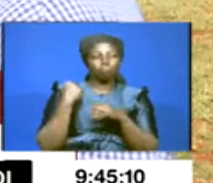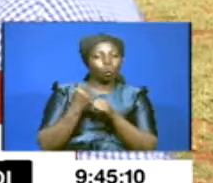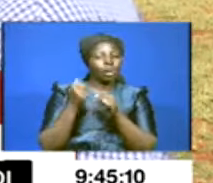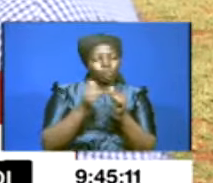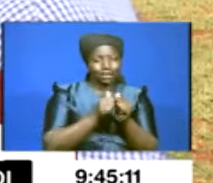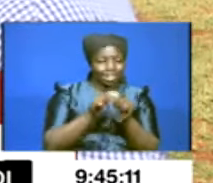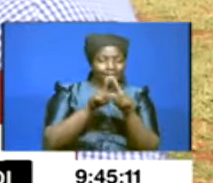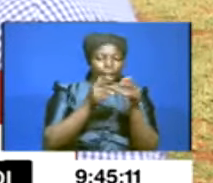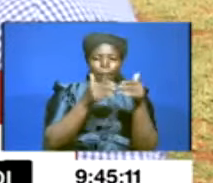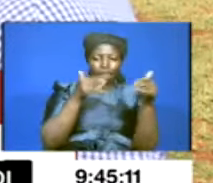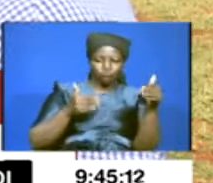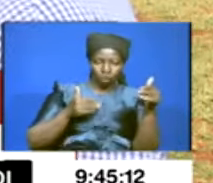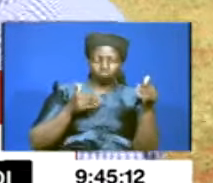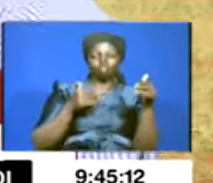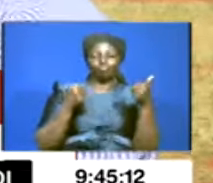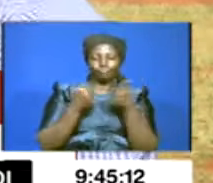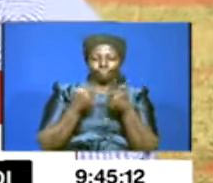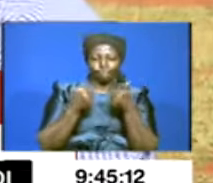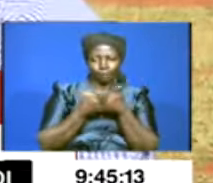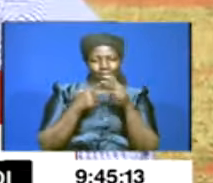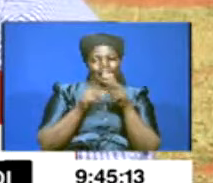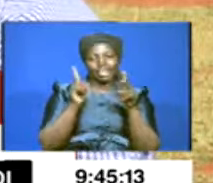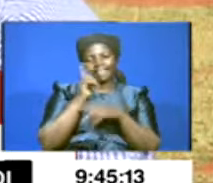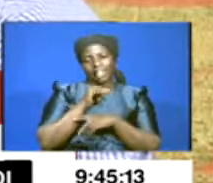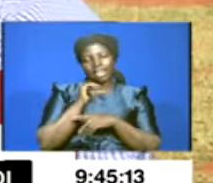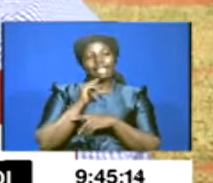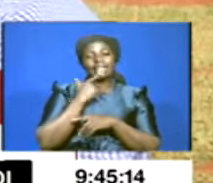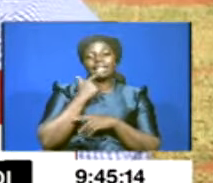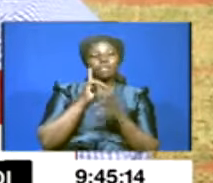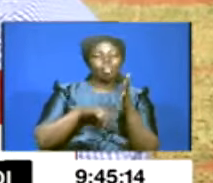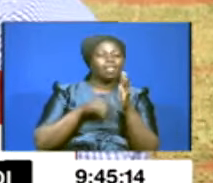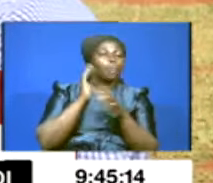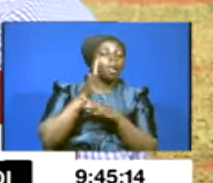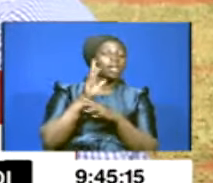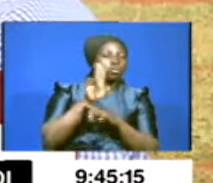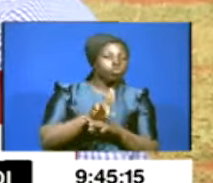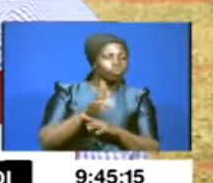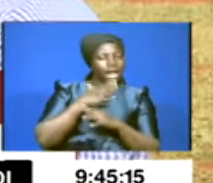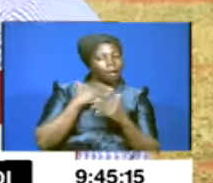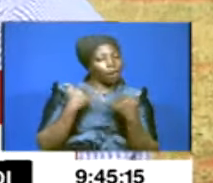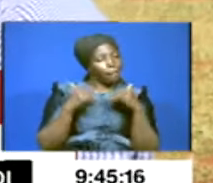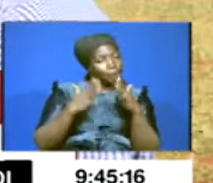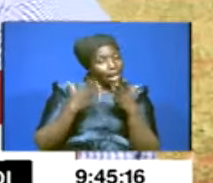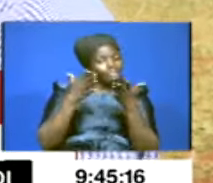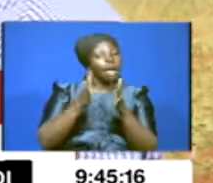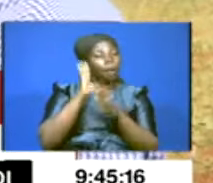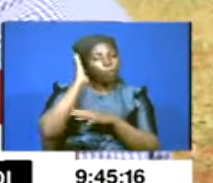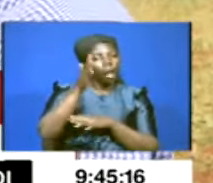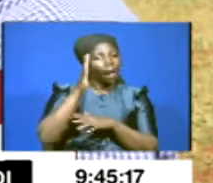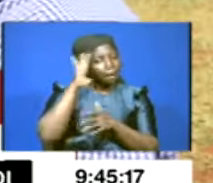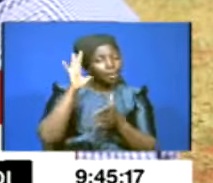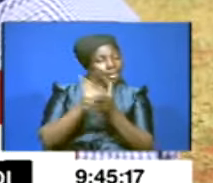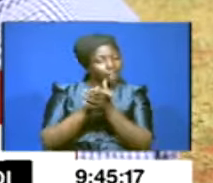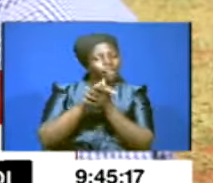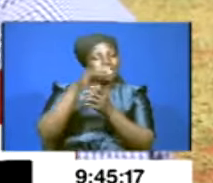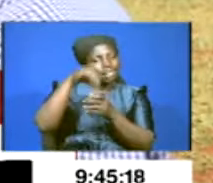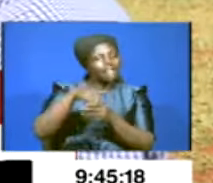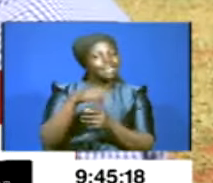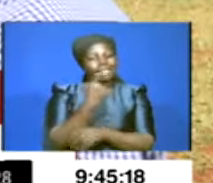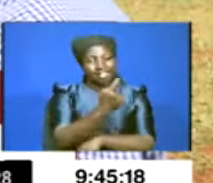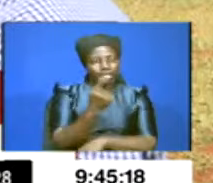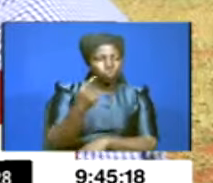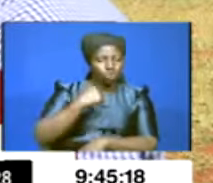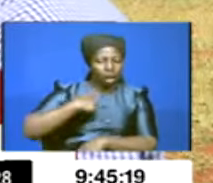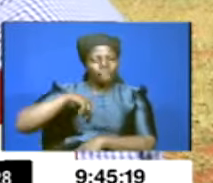tournament started, we said we are going to use our players are there and we are going to believe in each and every one of us, and that has worked.